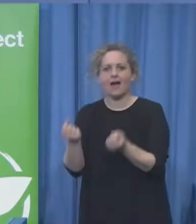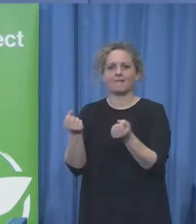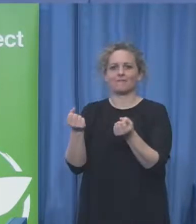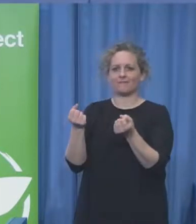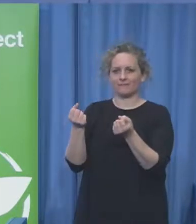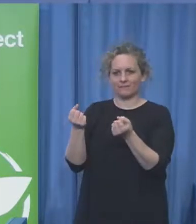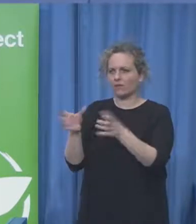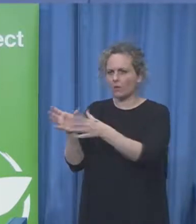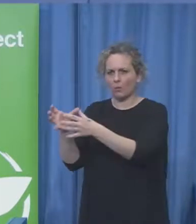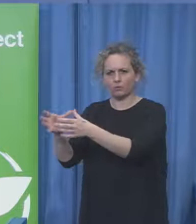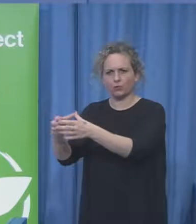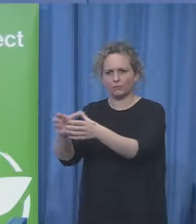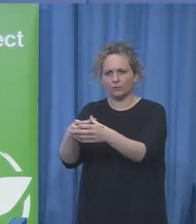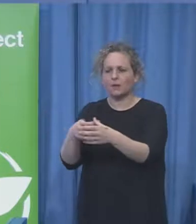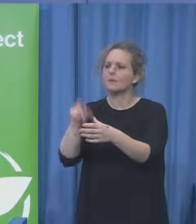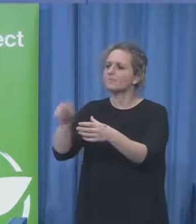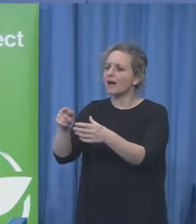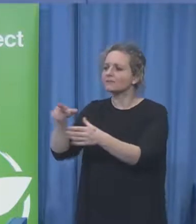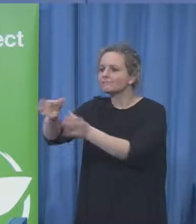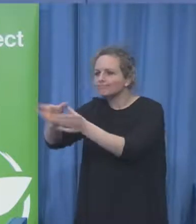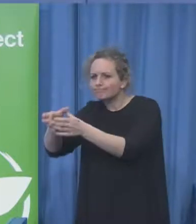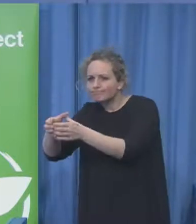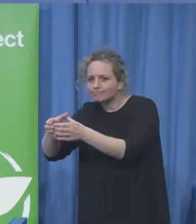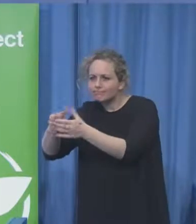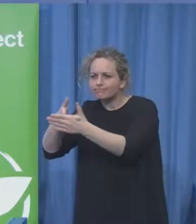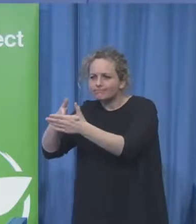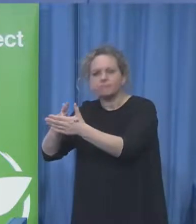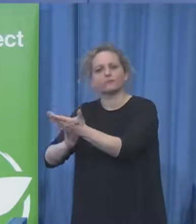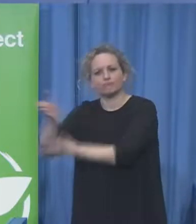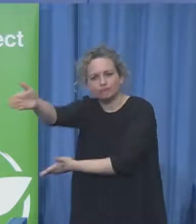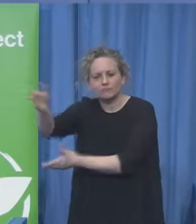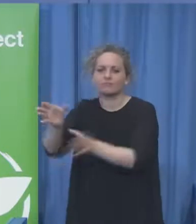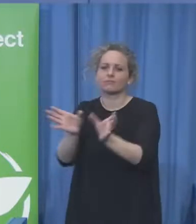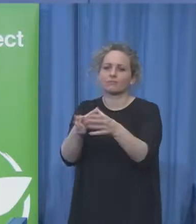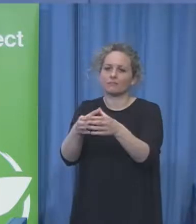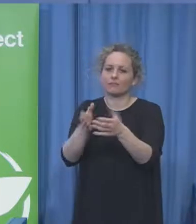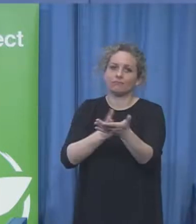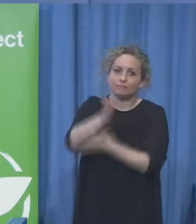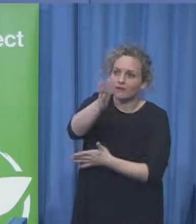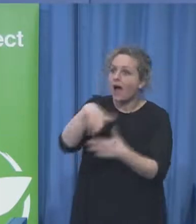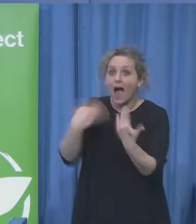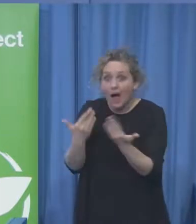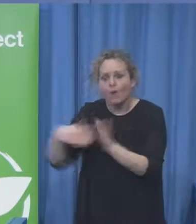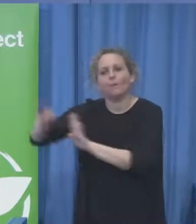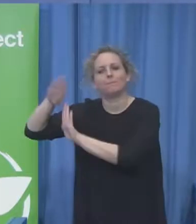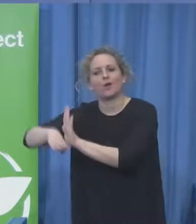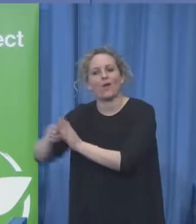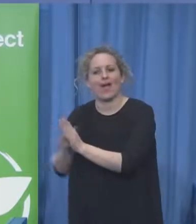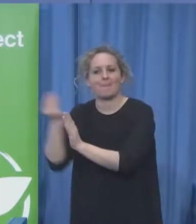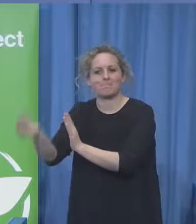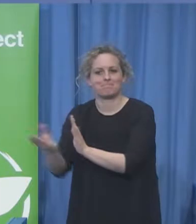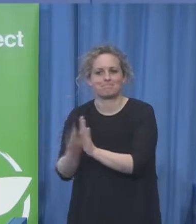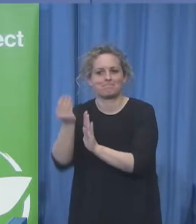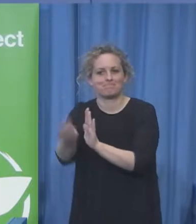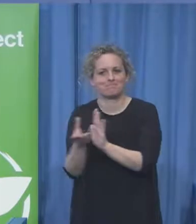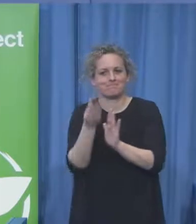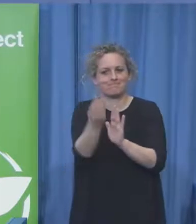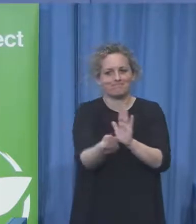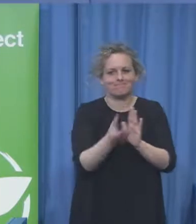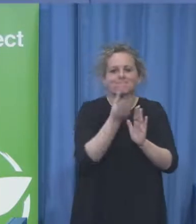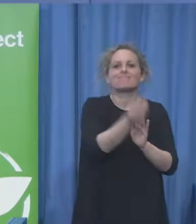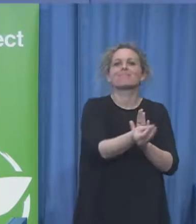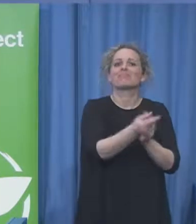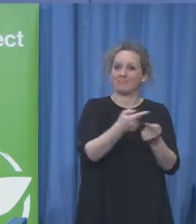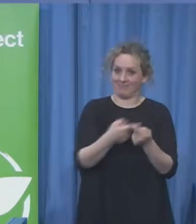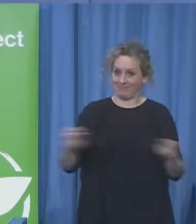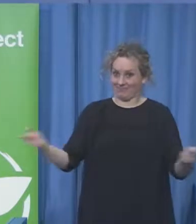implementation, monitoring and evaluation of policies and programs. Partnership was acknowledged as a key factor. And besides the